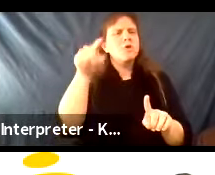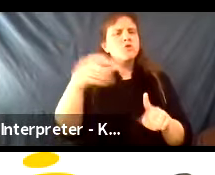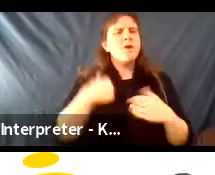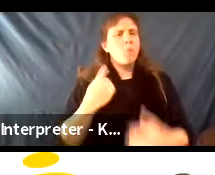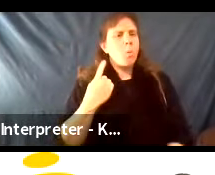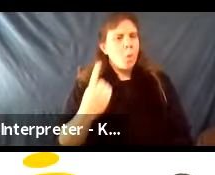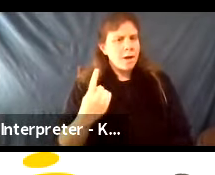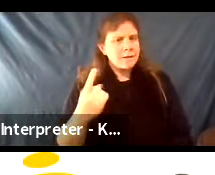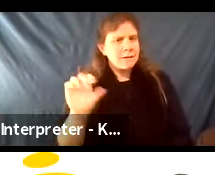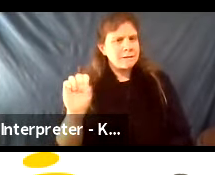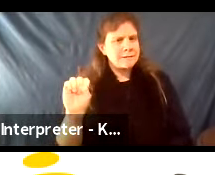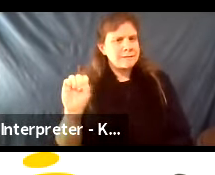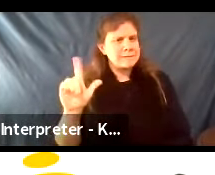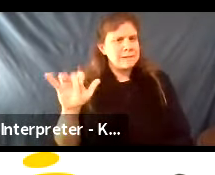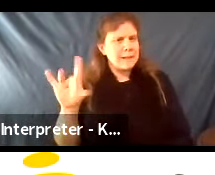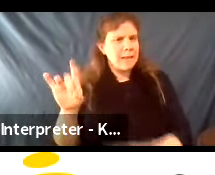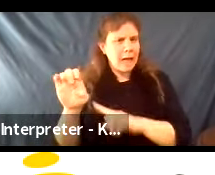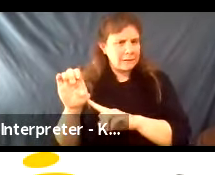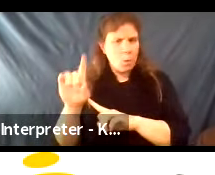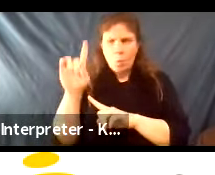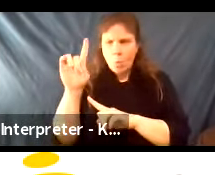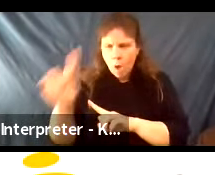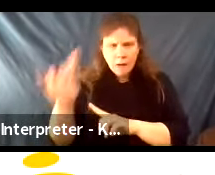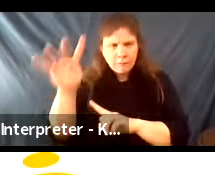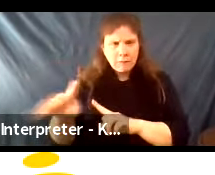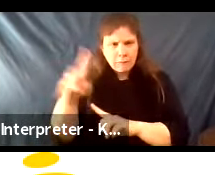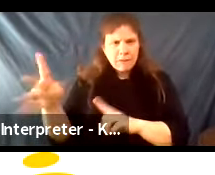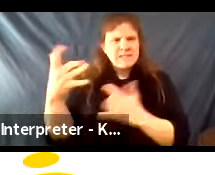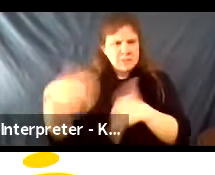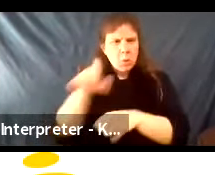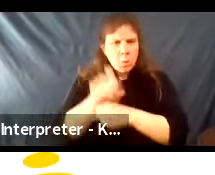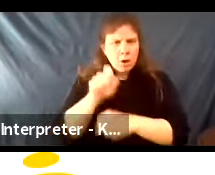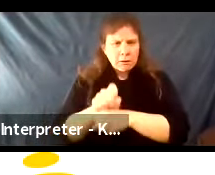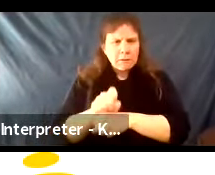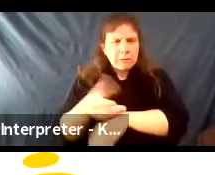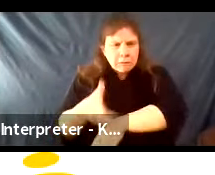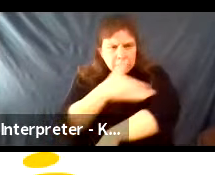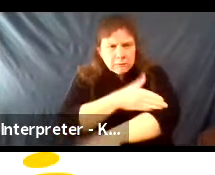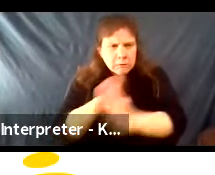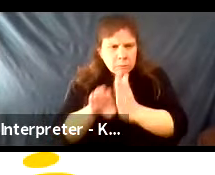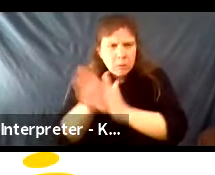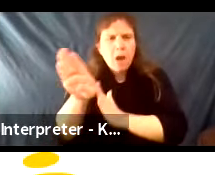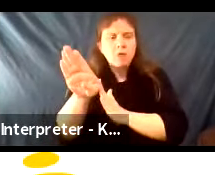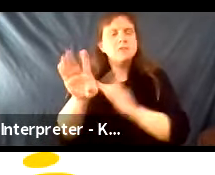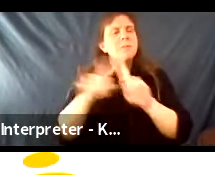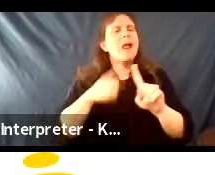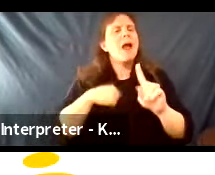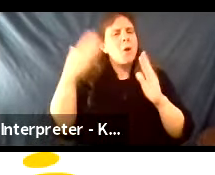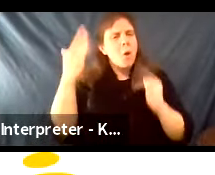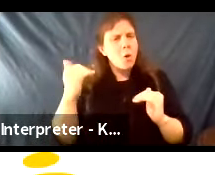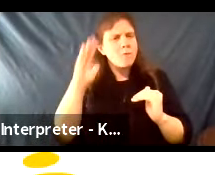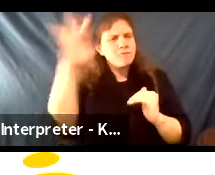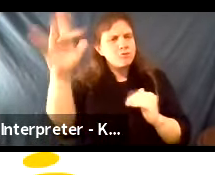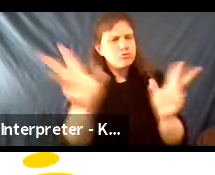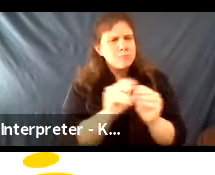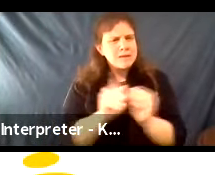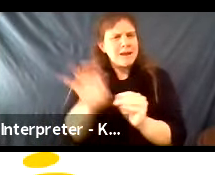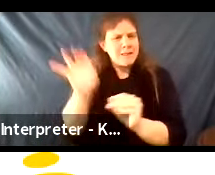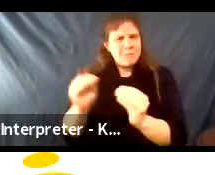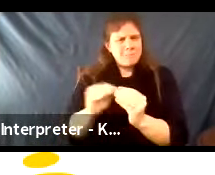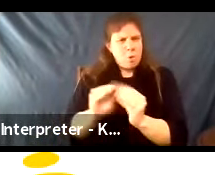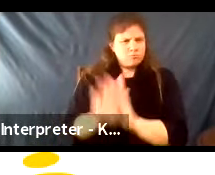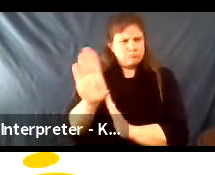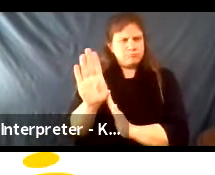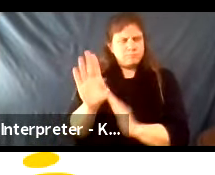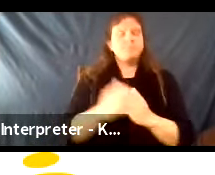work in progress, but I would hope that at our future meeting, we can see more of that fleshed out. And then finally, I want to say just a couple of things about the